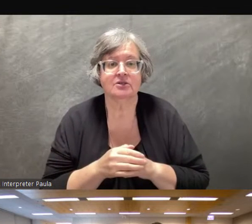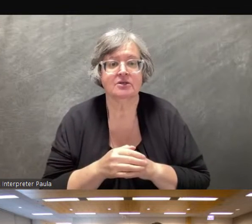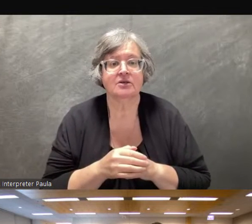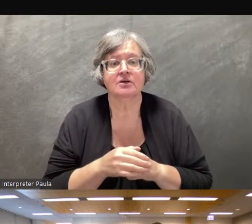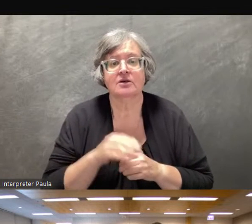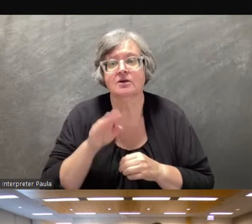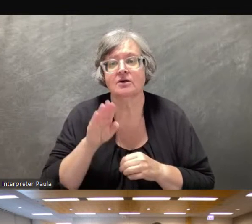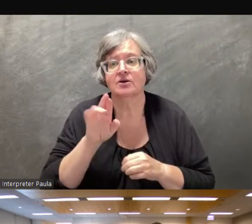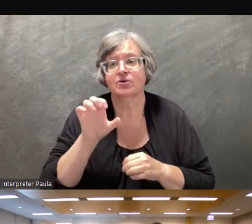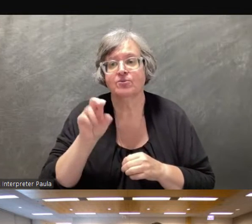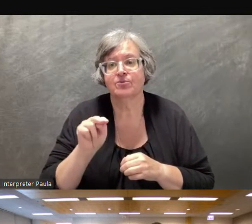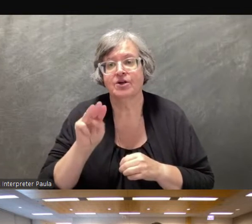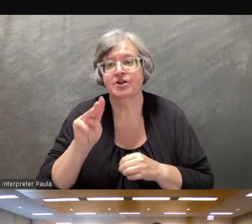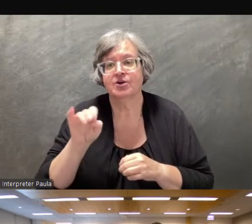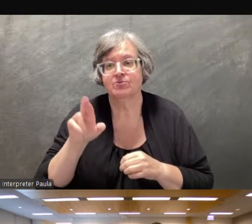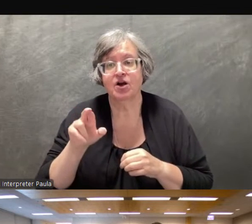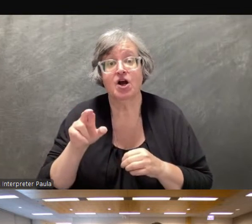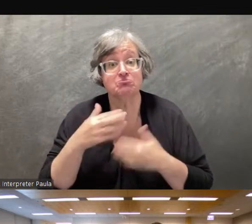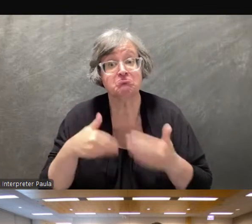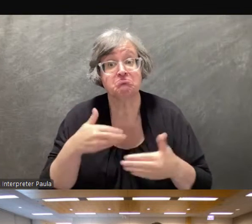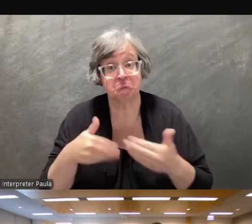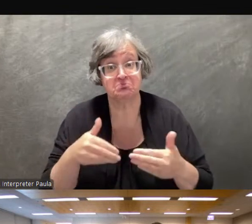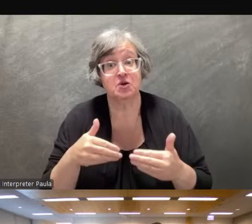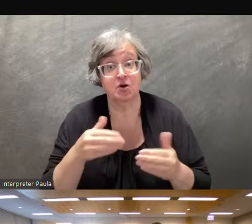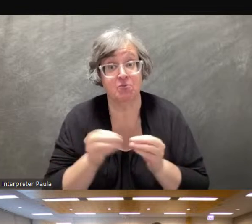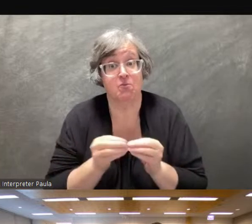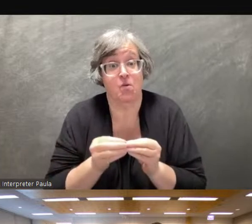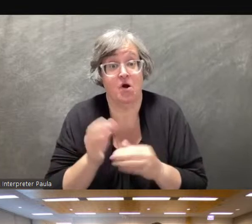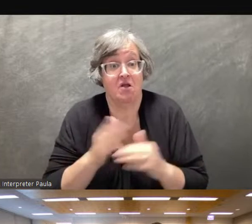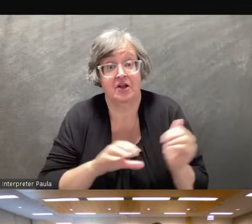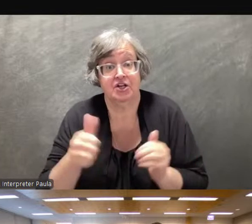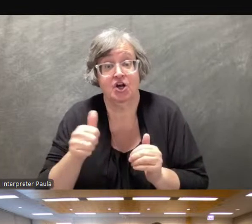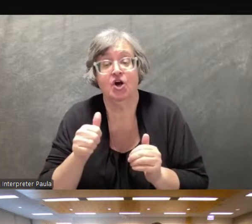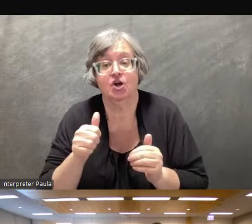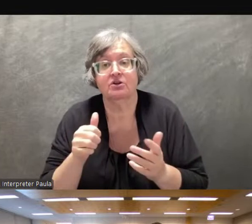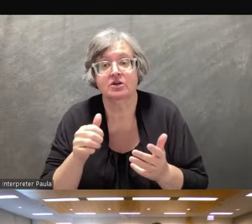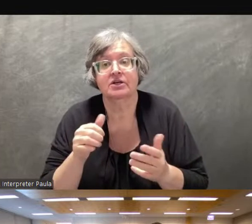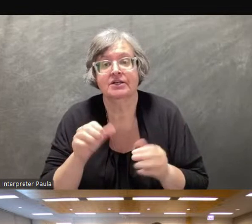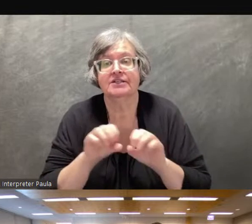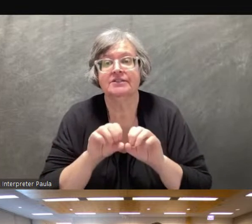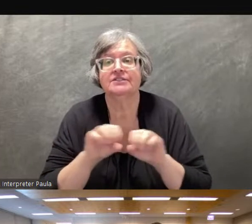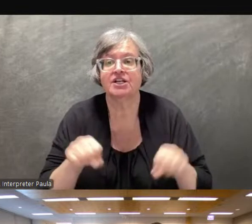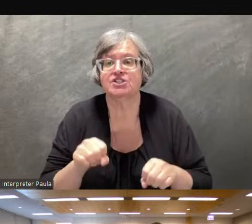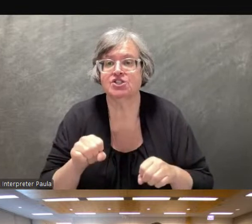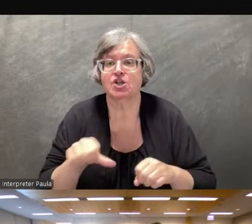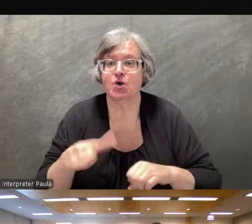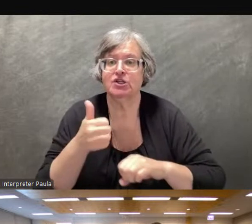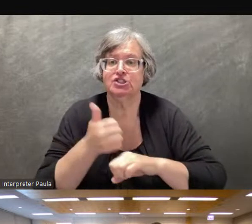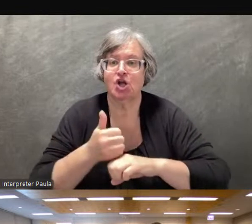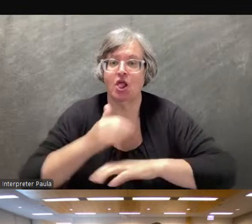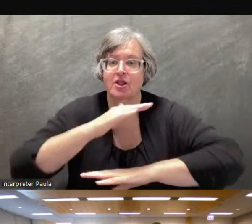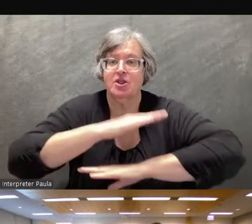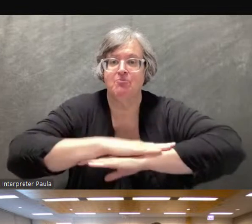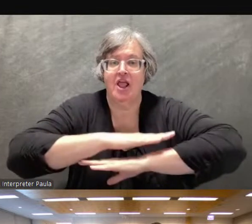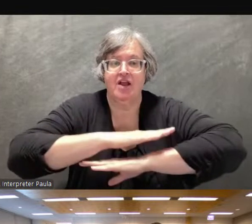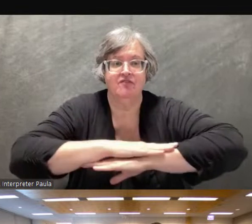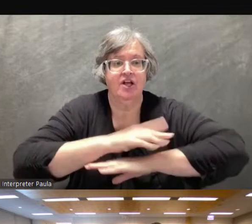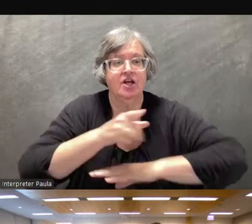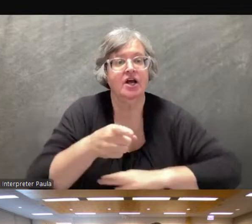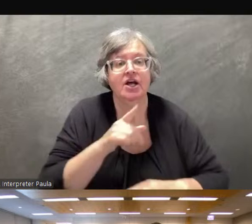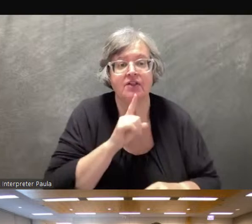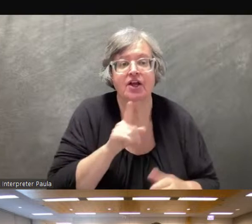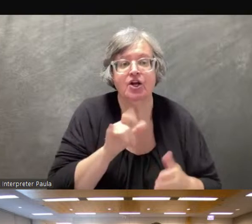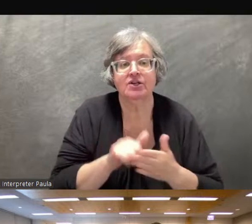Mawr, which is the furthest along of all the stations, they actually are getting a platform installed as we speak. Here is the main stairwell for